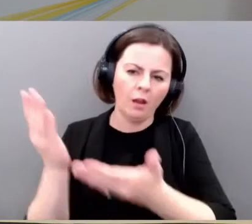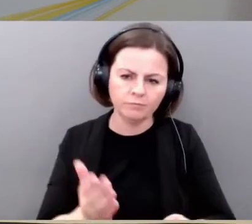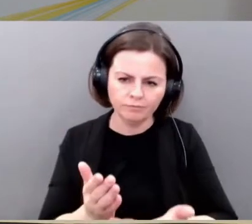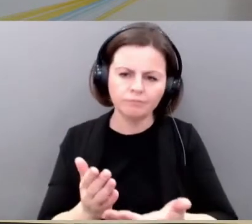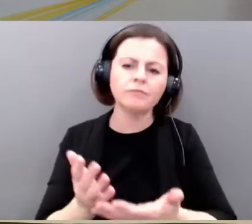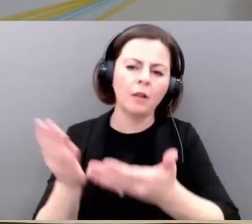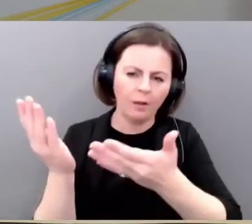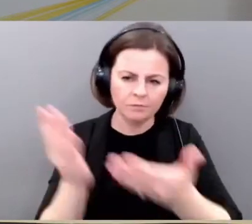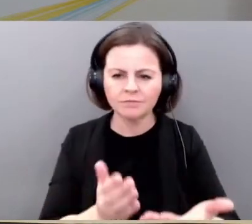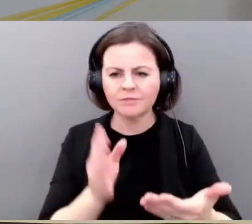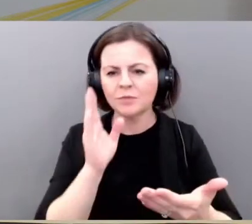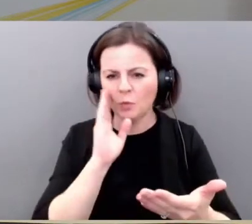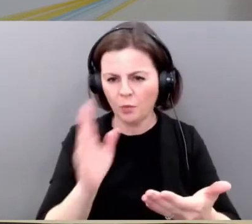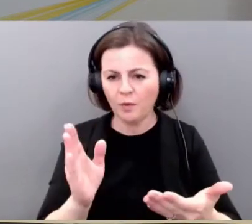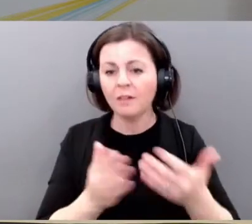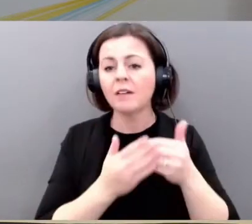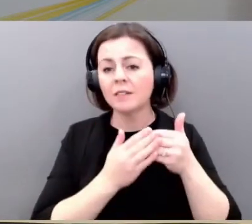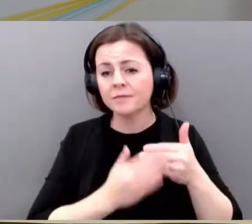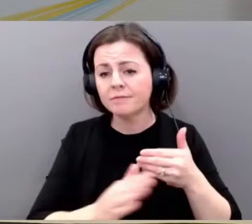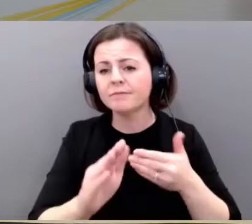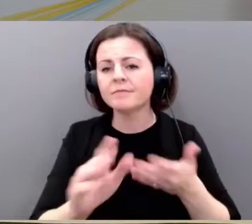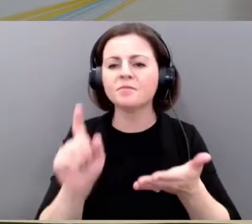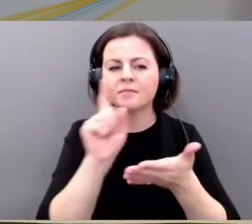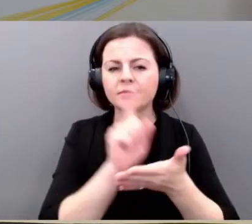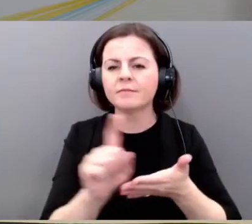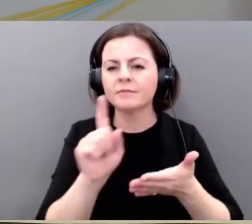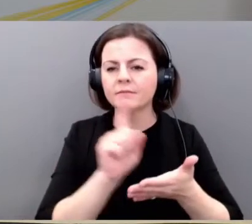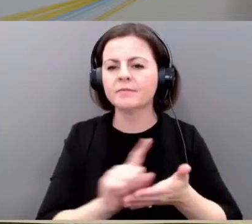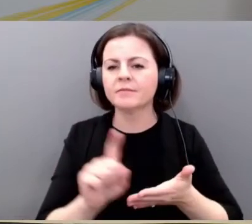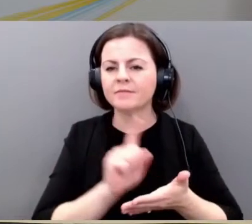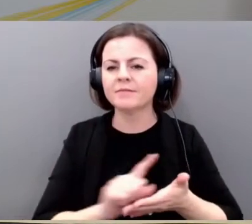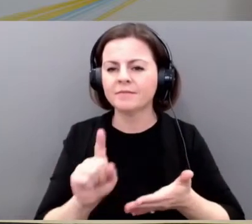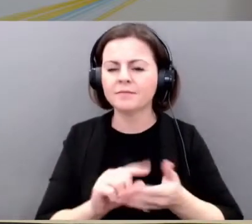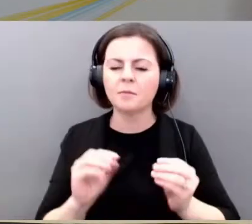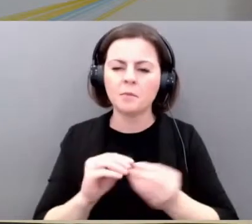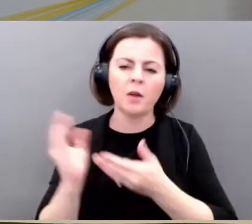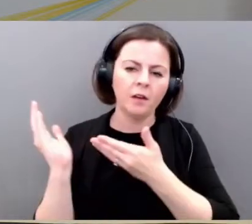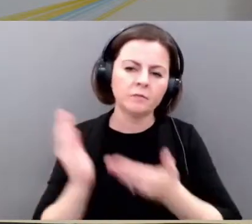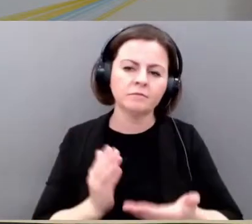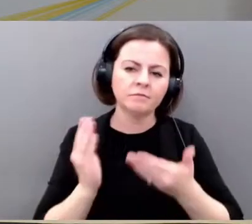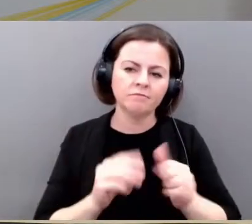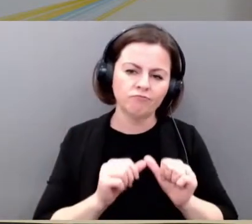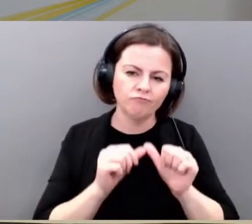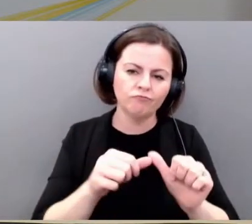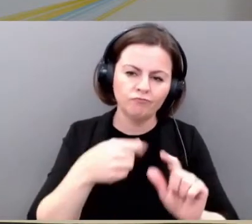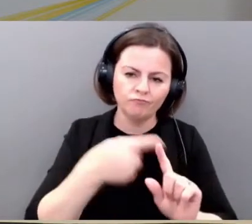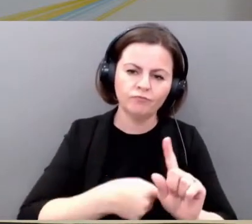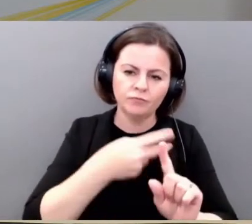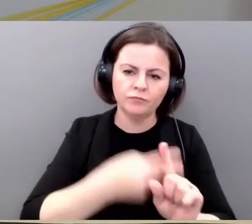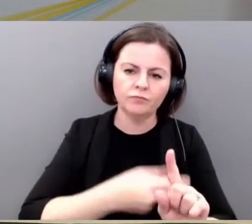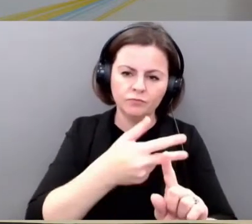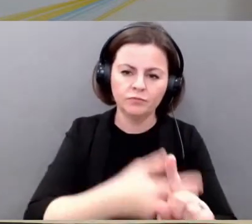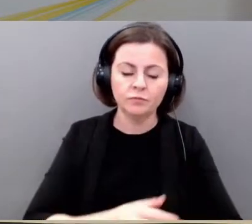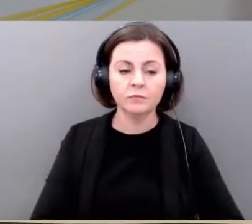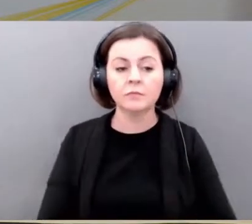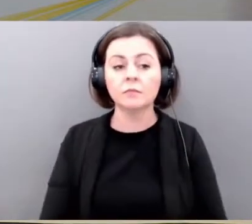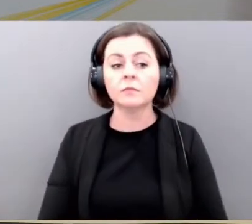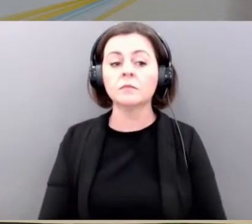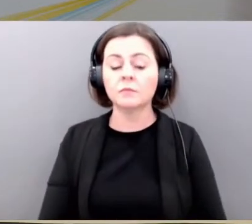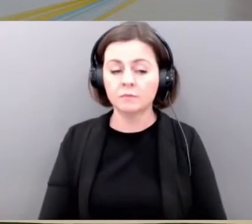arriving for the next few months. And subject to regulatory approval, we